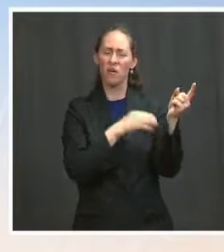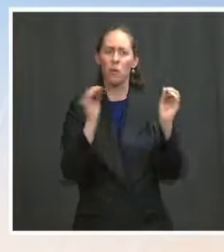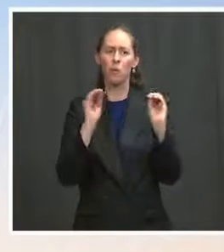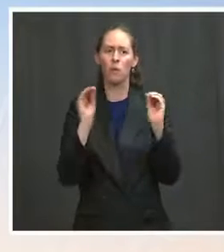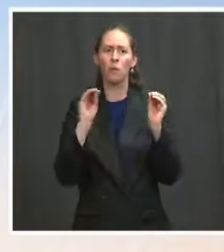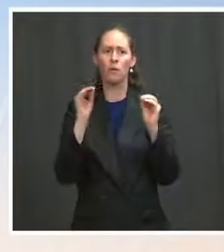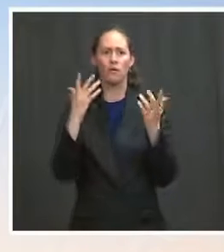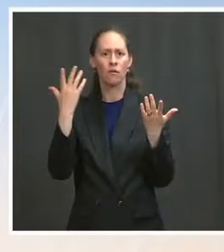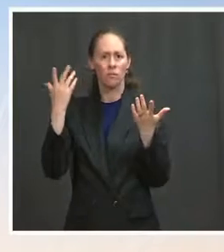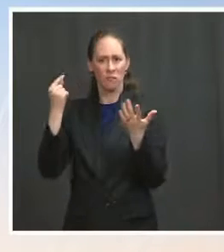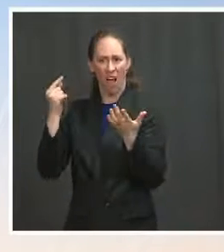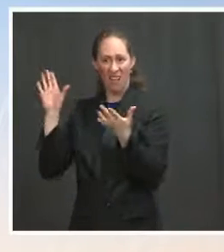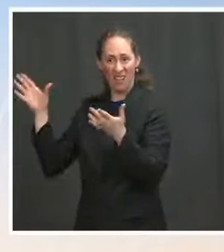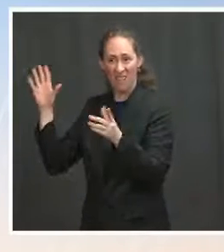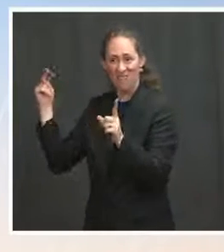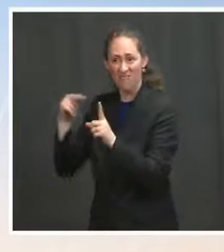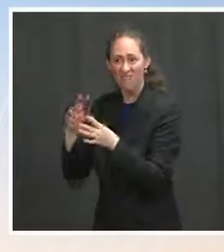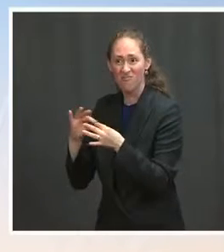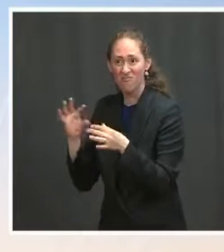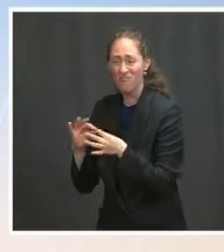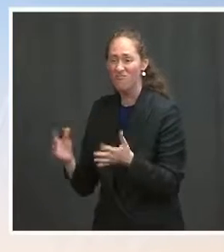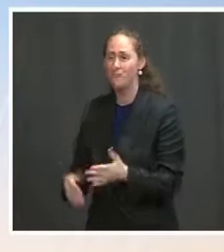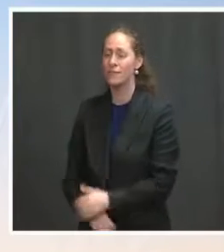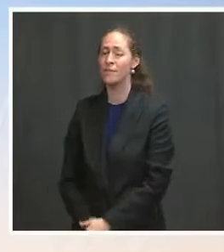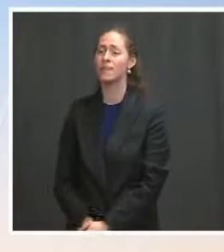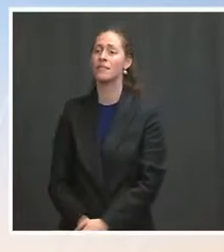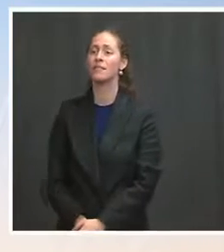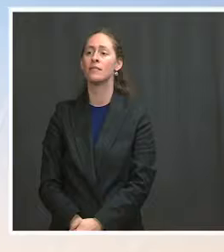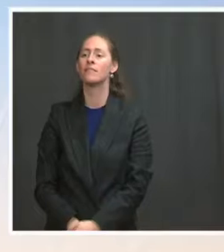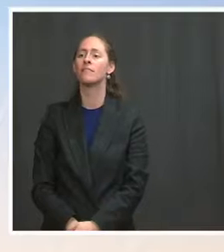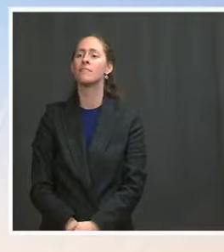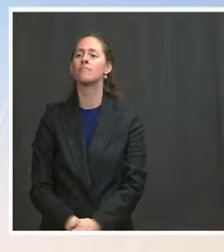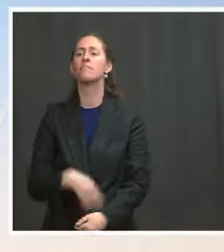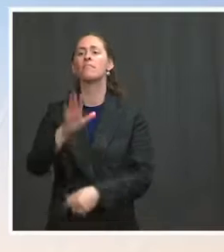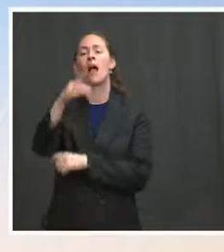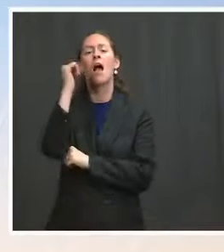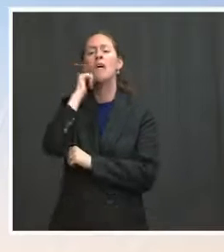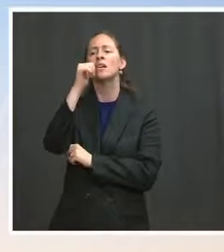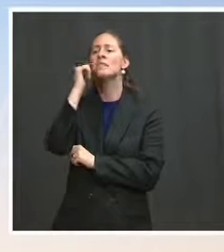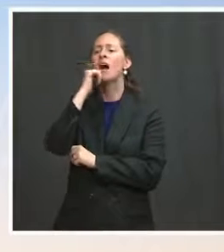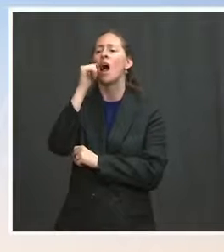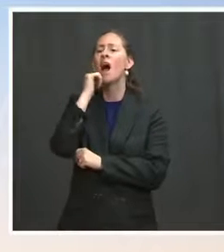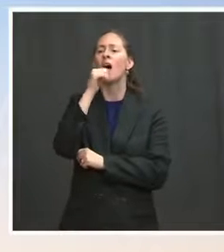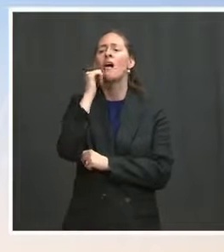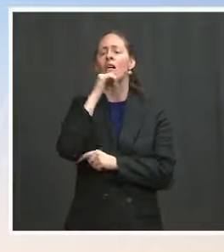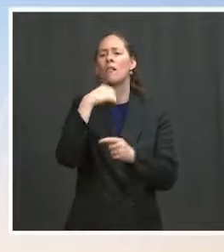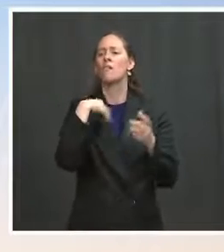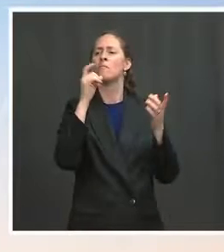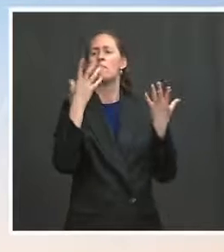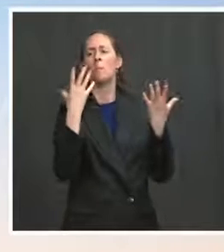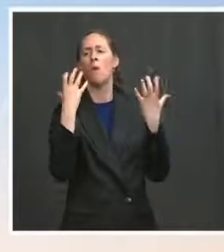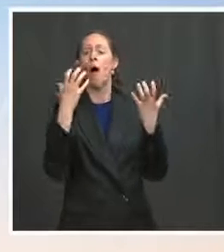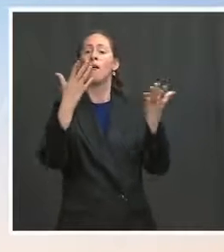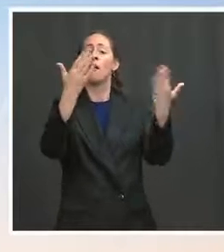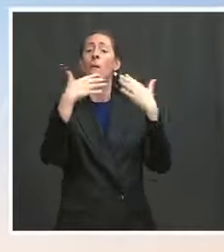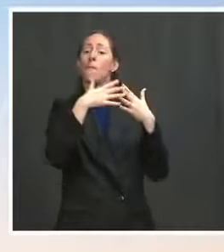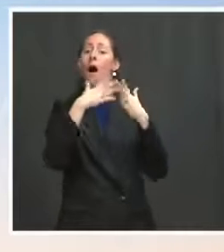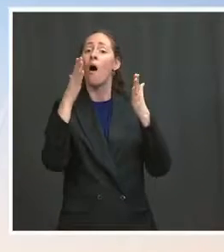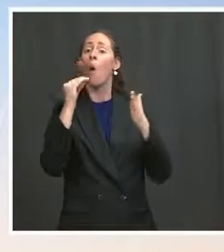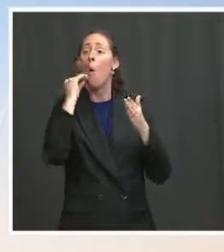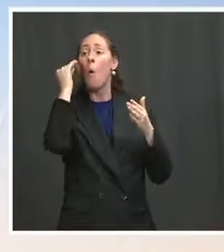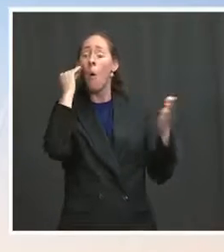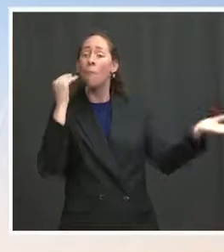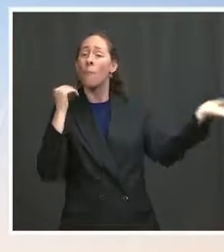he will continue to fight every day of his presidency to bring Americans home who are detained overseas, whether it's in Afghanistan or any other